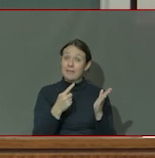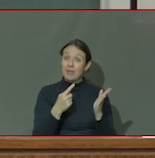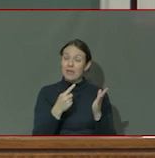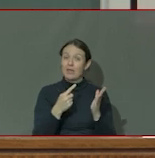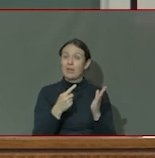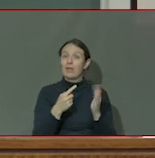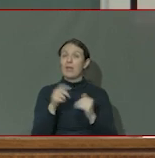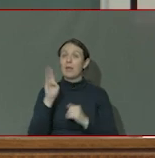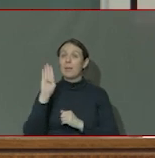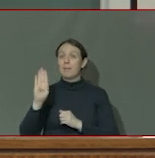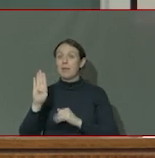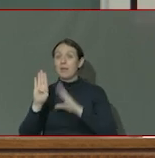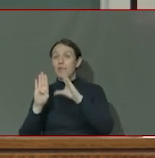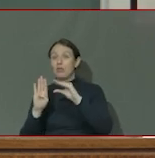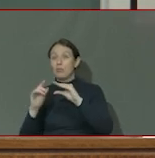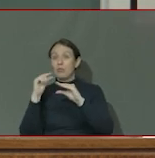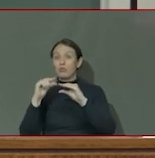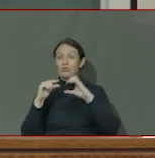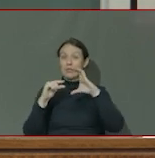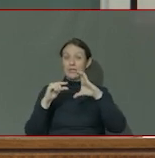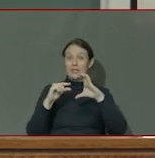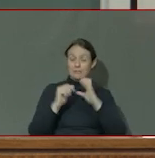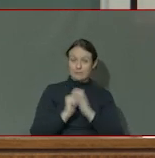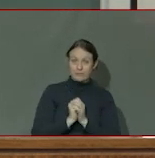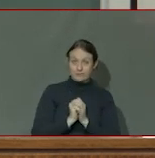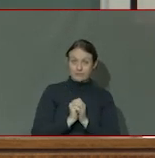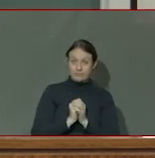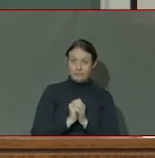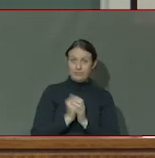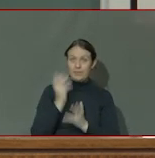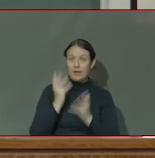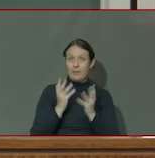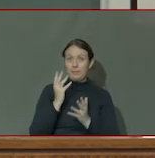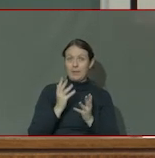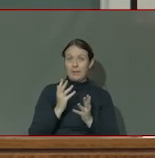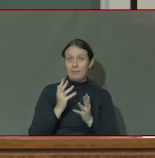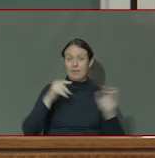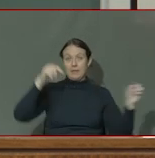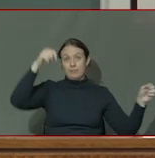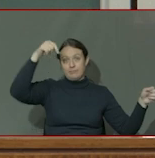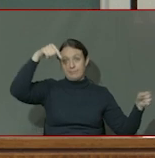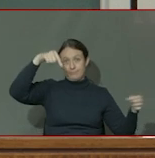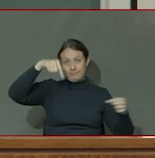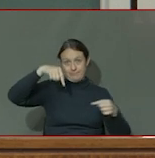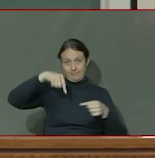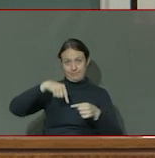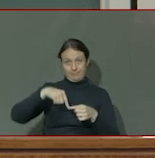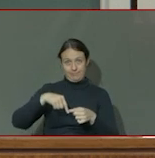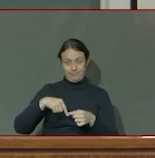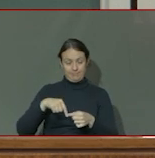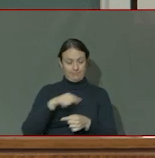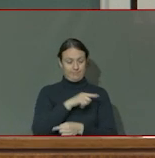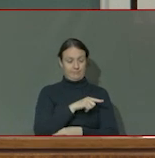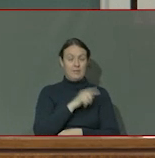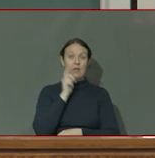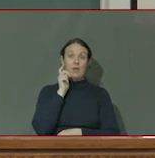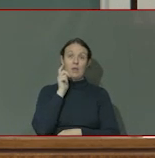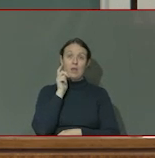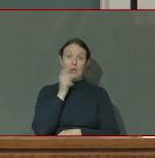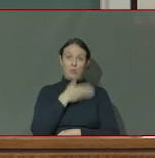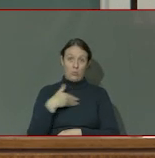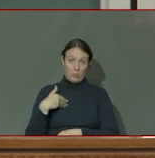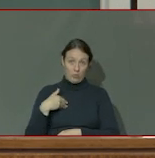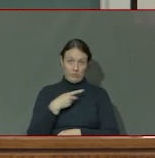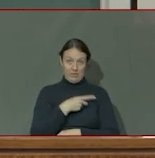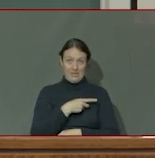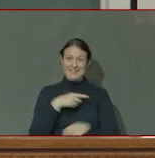look here, B and G. If it would combine with what? With a female gamete with the